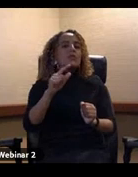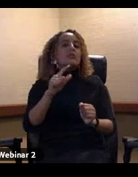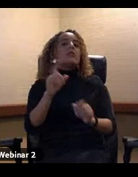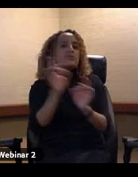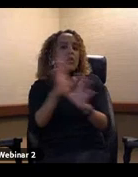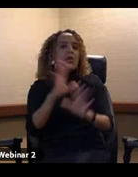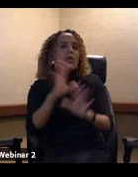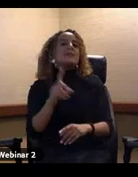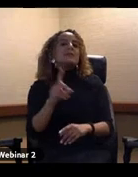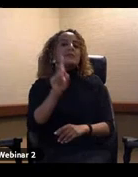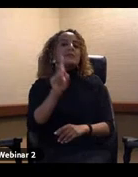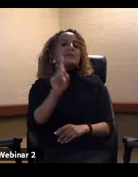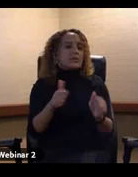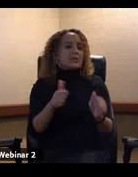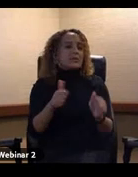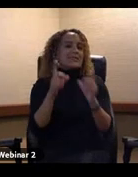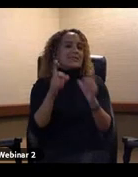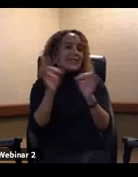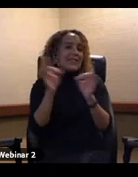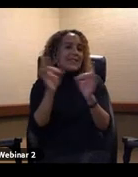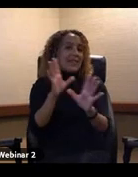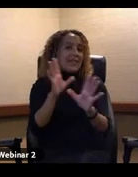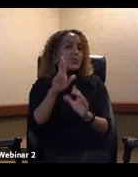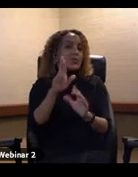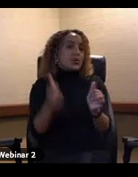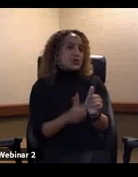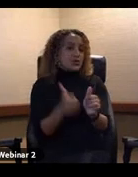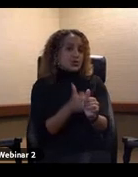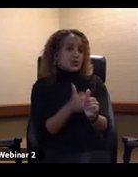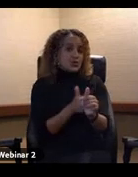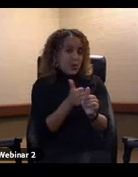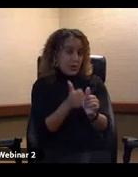assault, domestic violence, dating violence, or stalking.